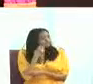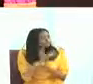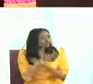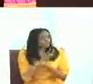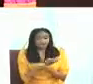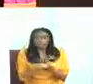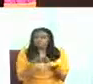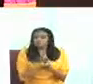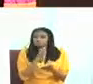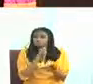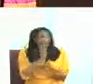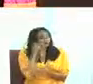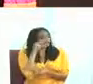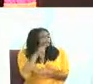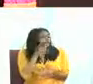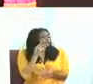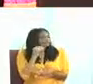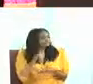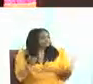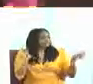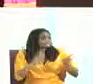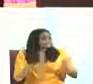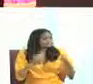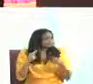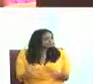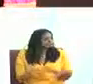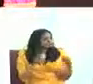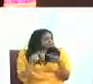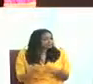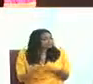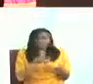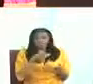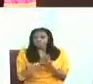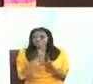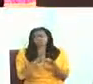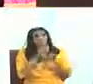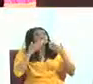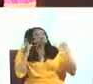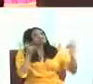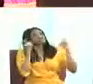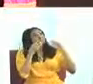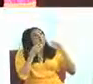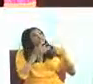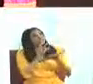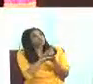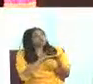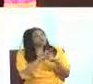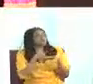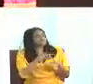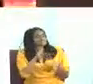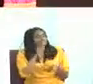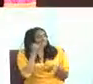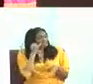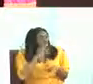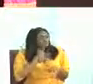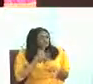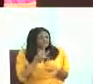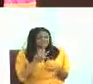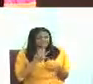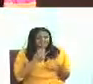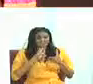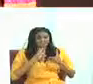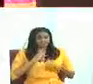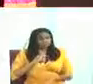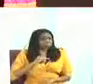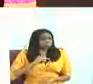right to have been in the valley. It's all right. Hallelujah, thank you, Holy Spirit, to have been down, but it is no